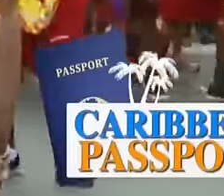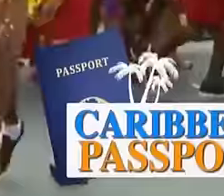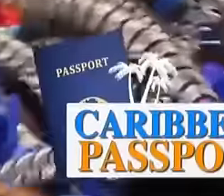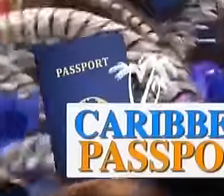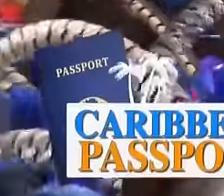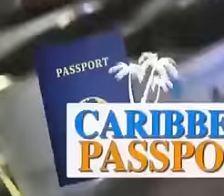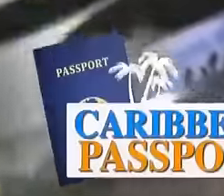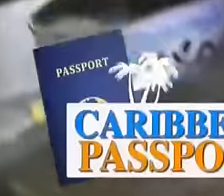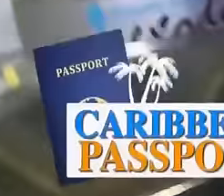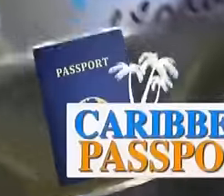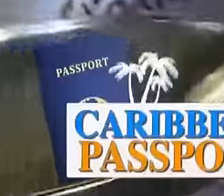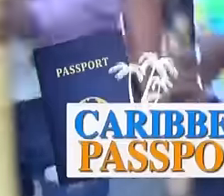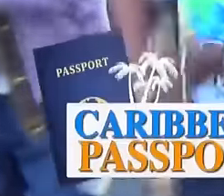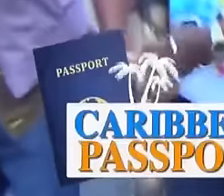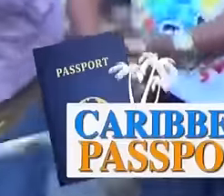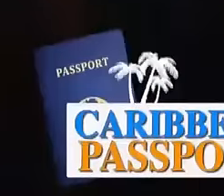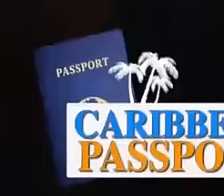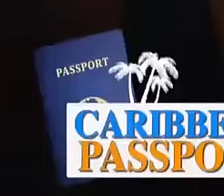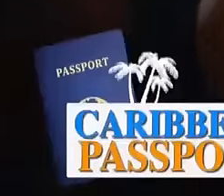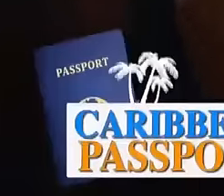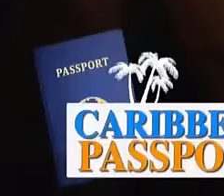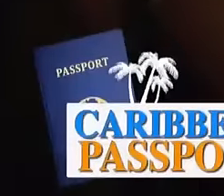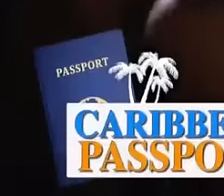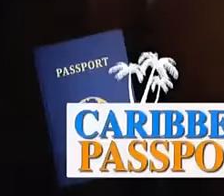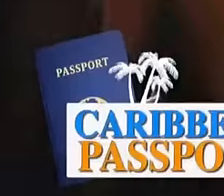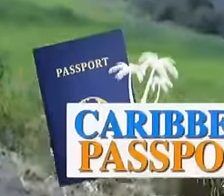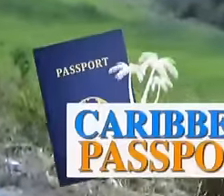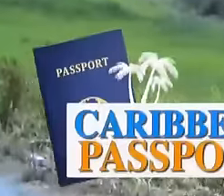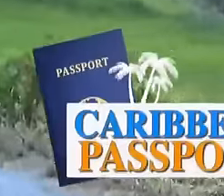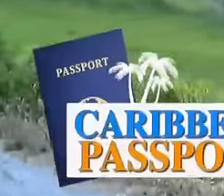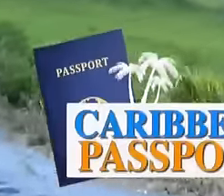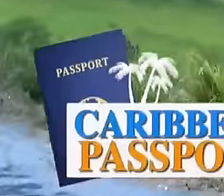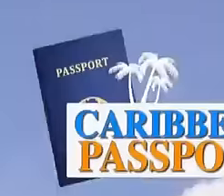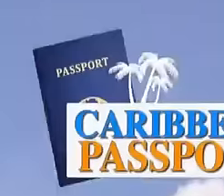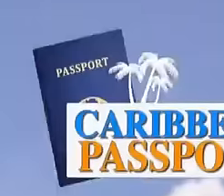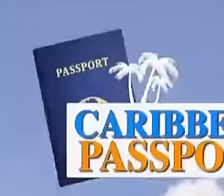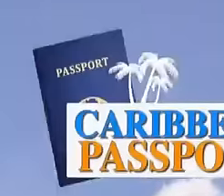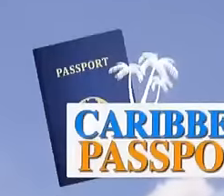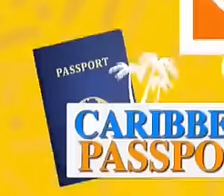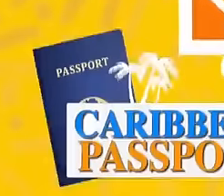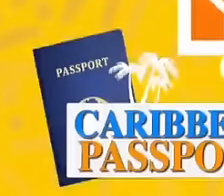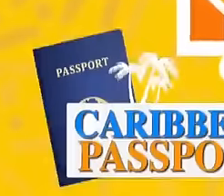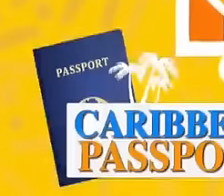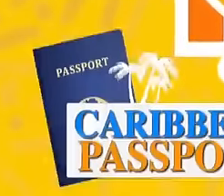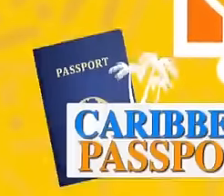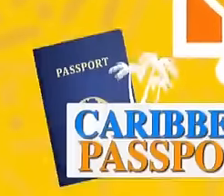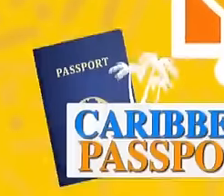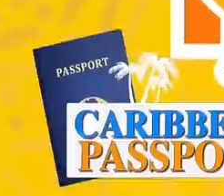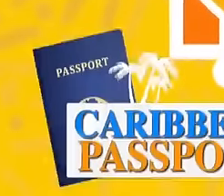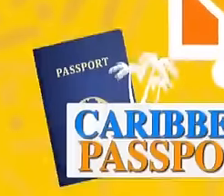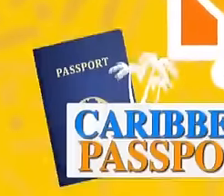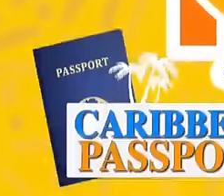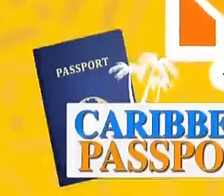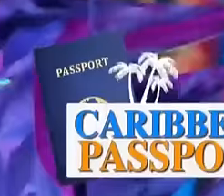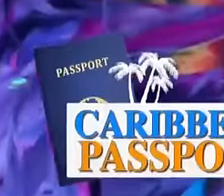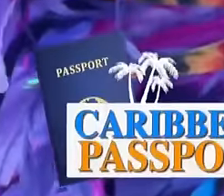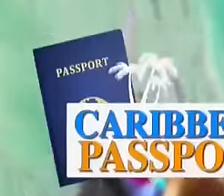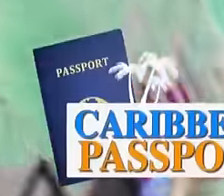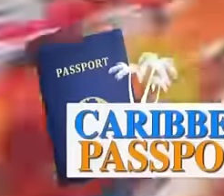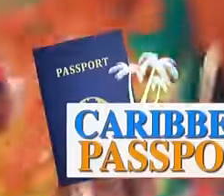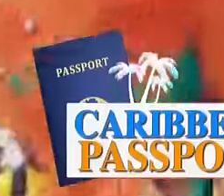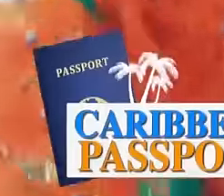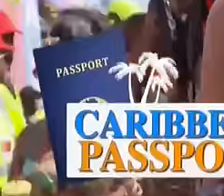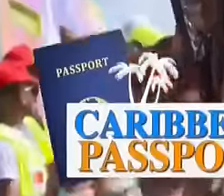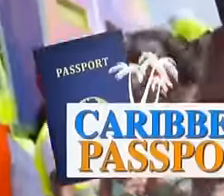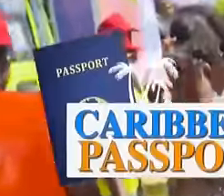music, and the energy. Then we'll sprint over to Barbados for the Run Barbados Marathon. It's color, revelry, and